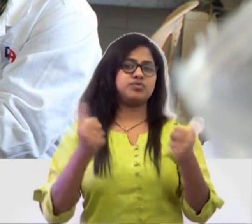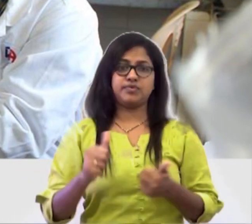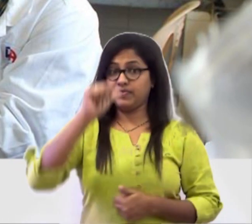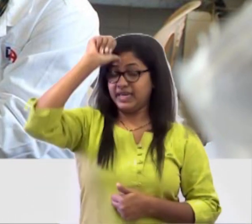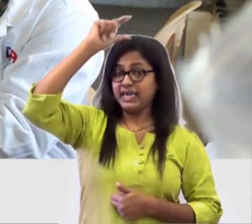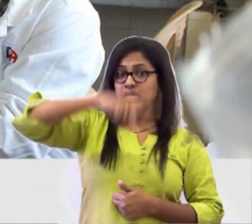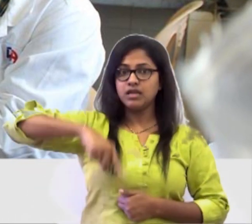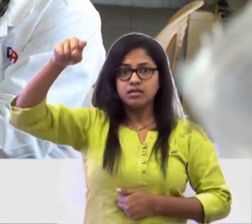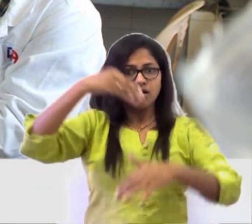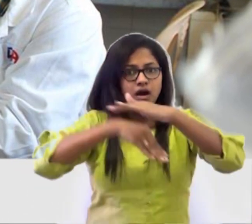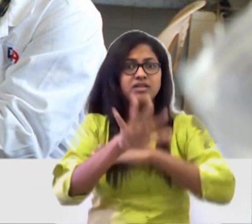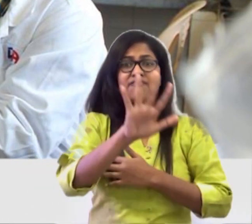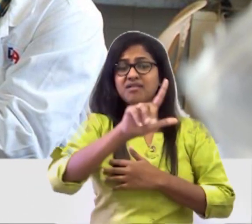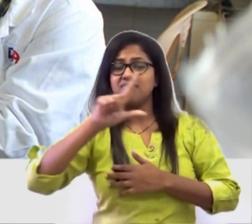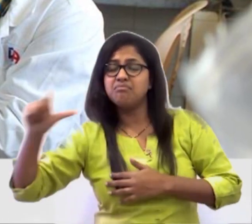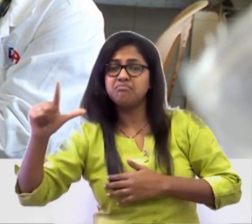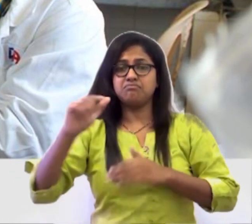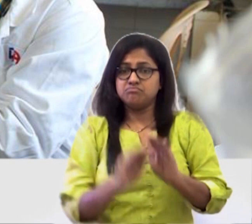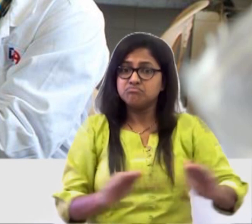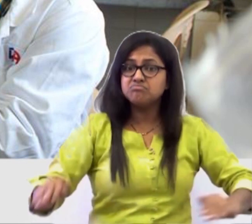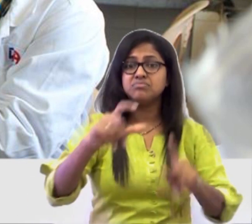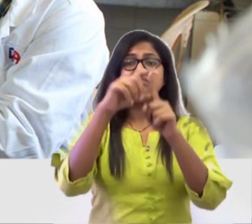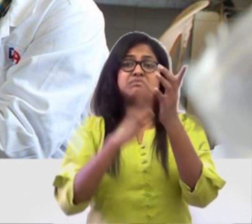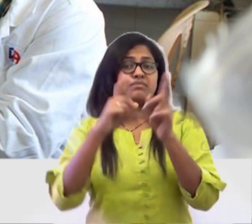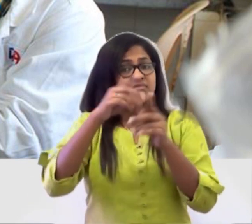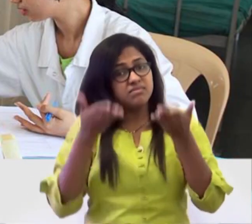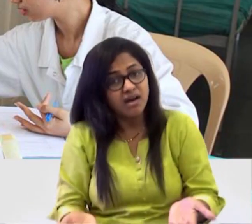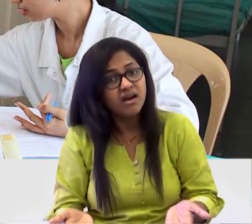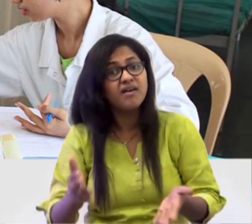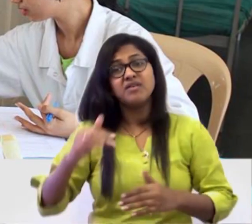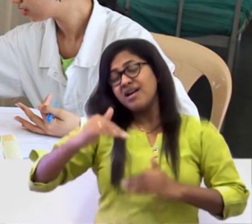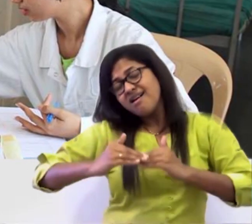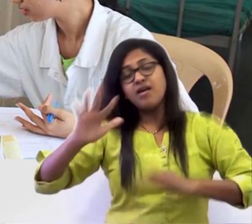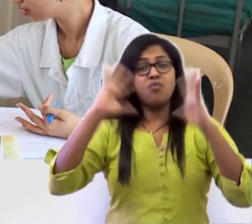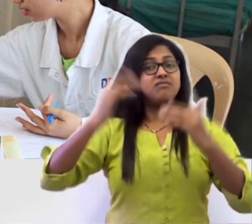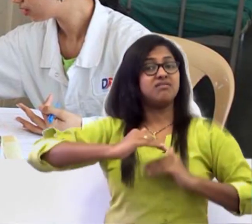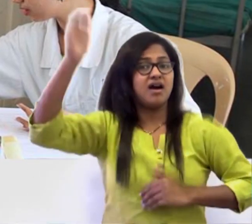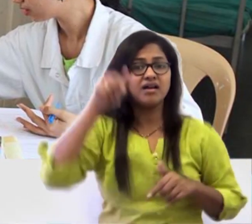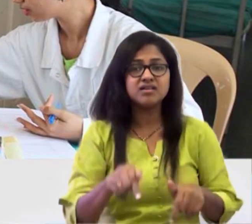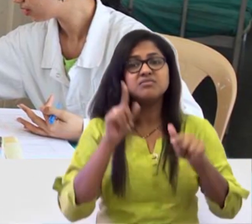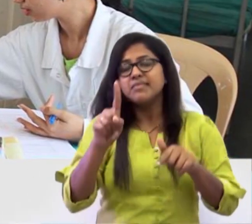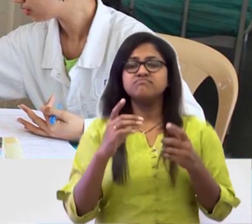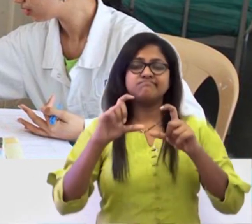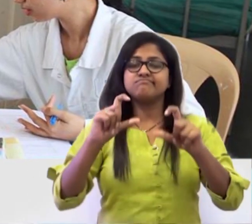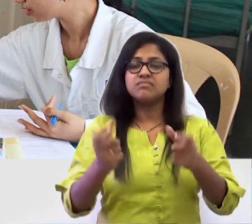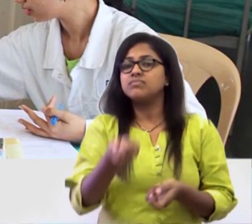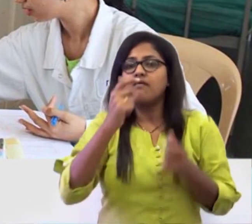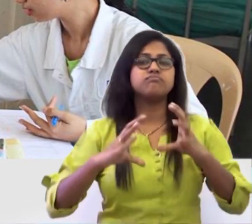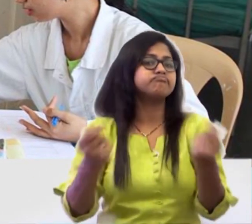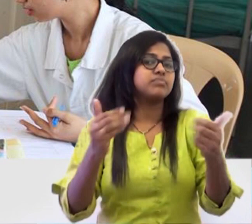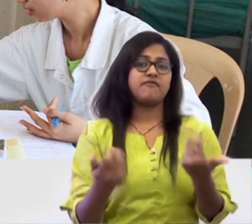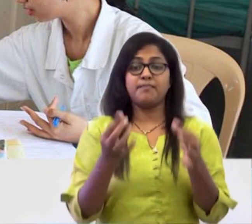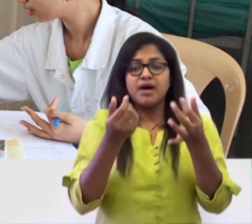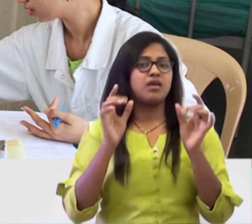There is no cure. India has over 5 lakh children with DMD, among the highest in the world, but there's